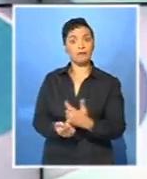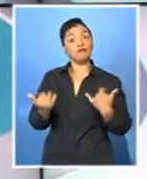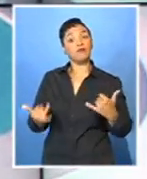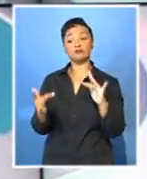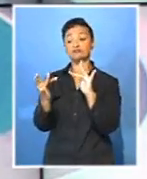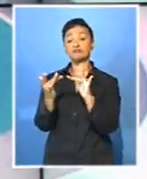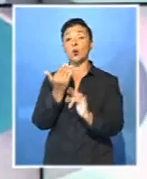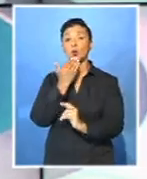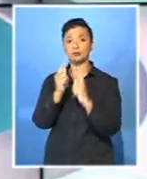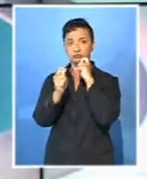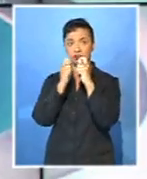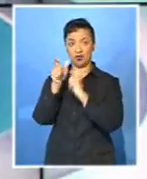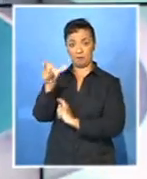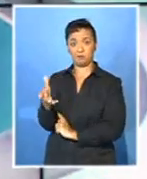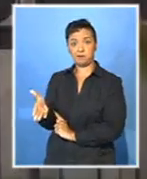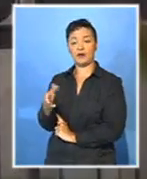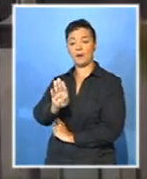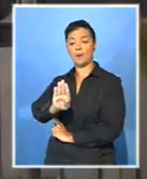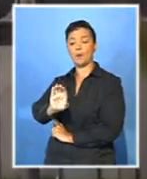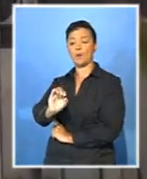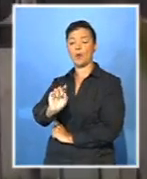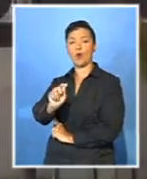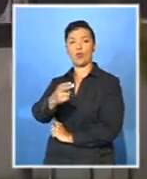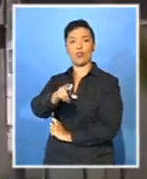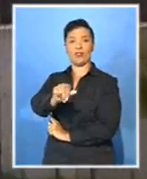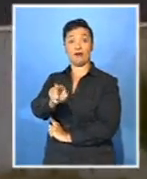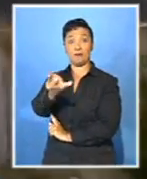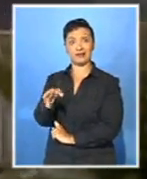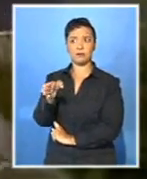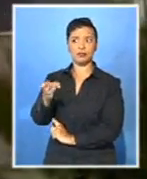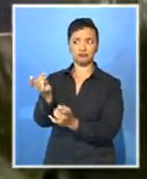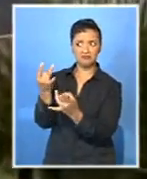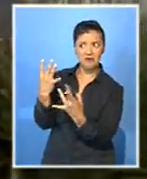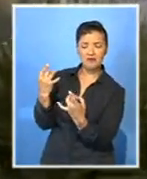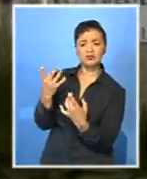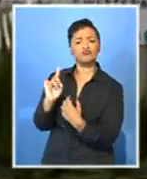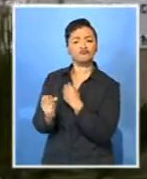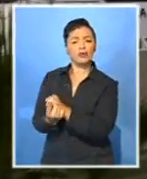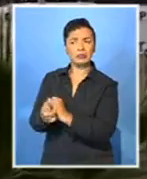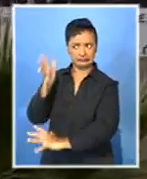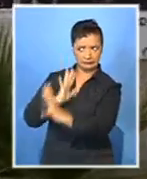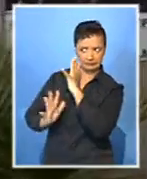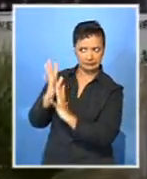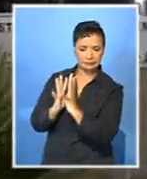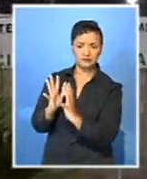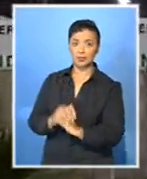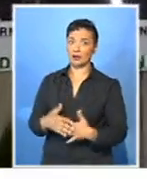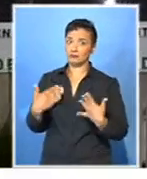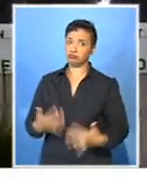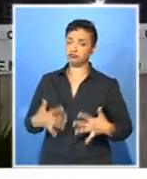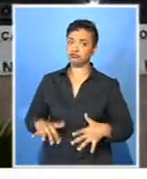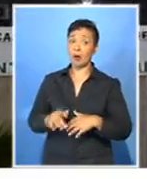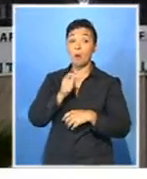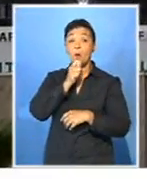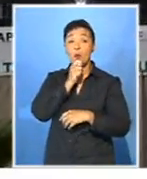now across to our reporter, Mariska Botha, who's been following up on this story. Mariska, it's been a long day, I